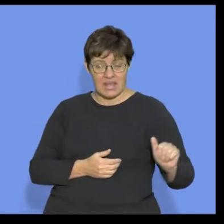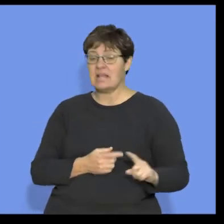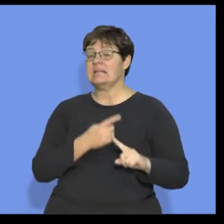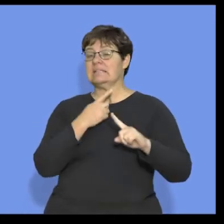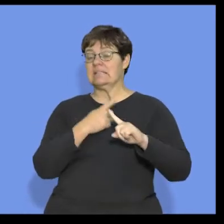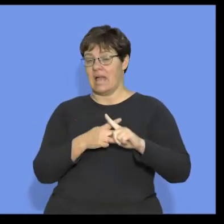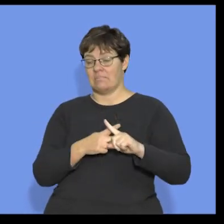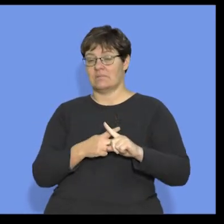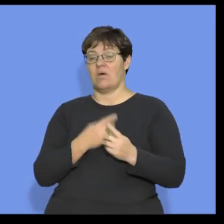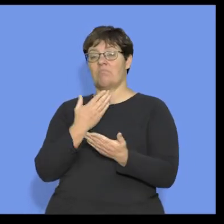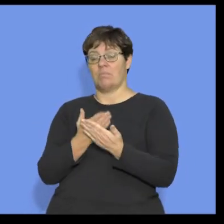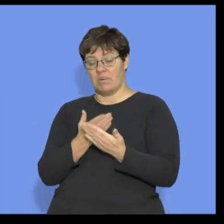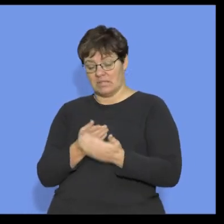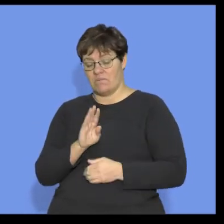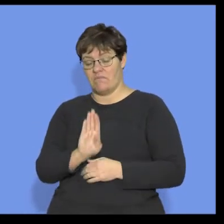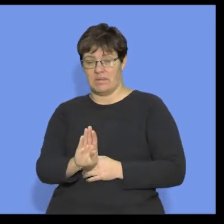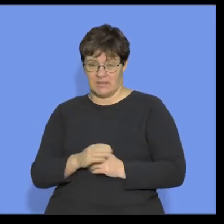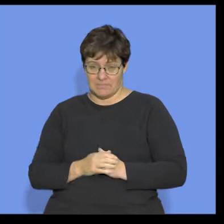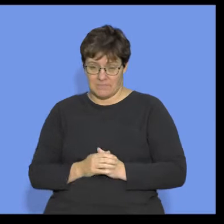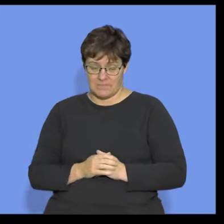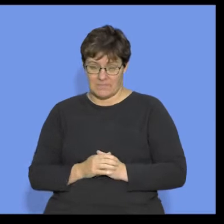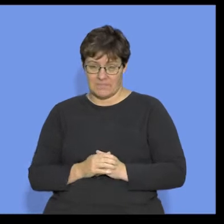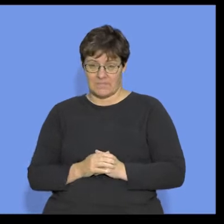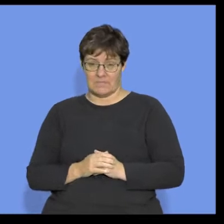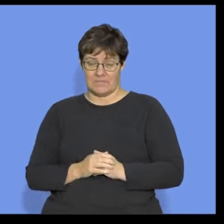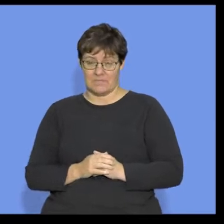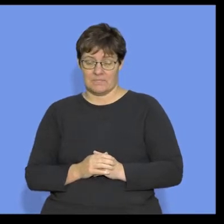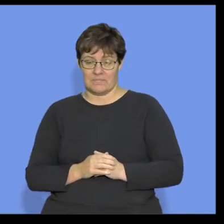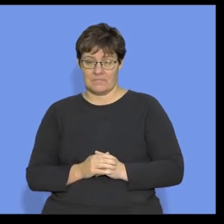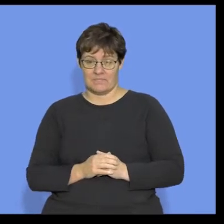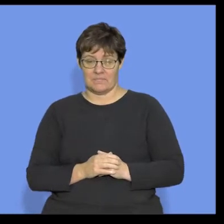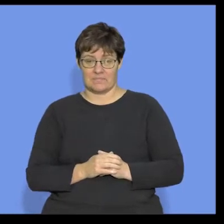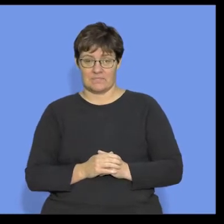A multiplied by the probability of B,